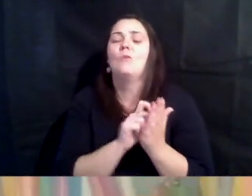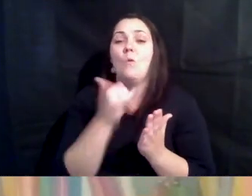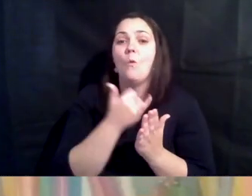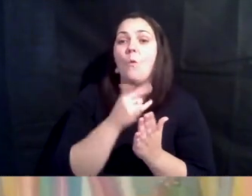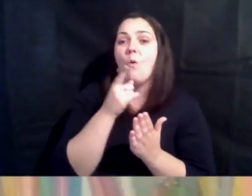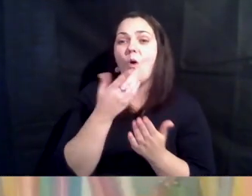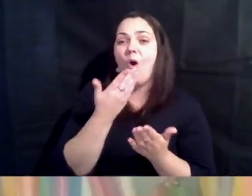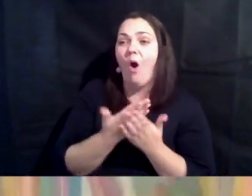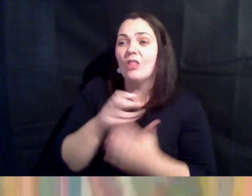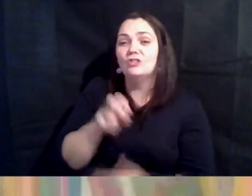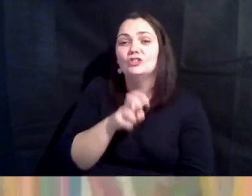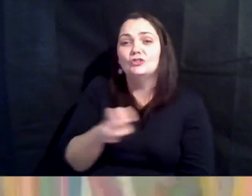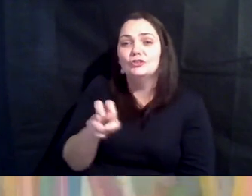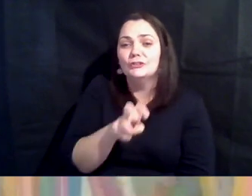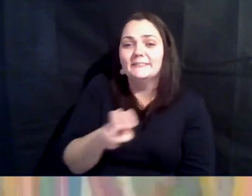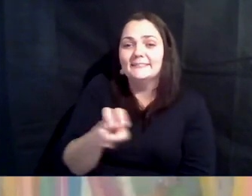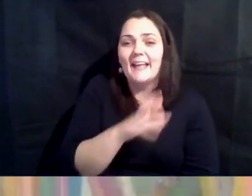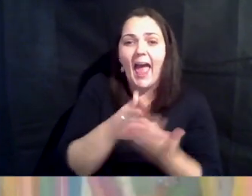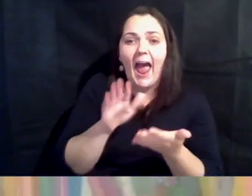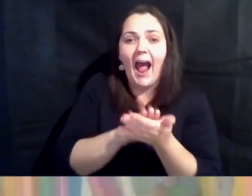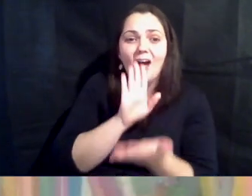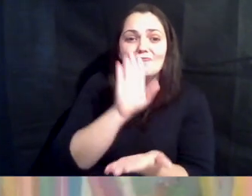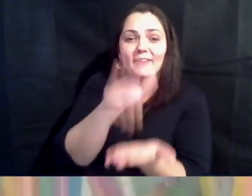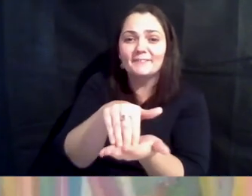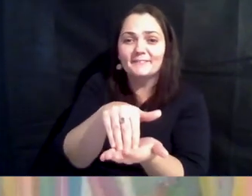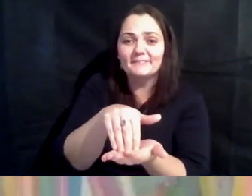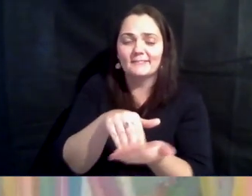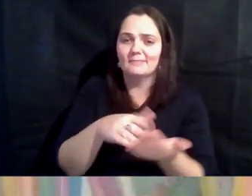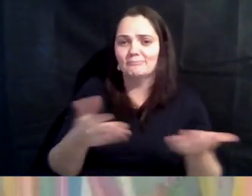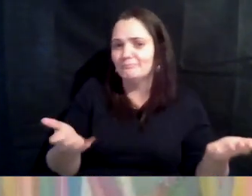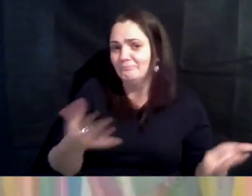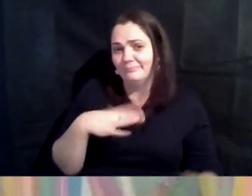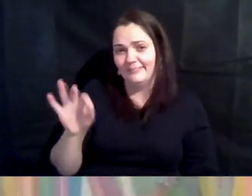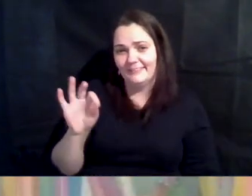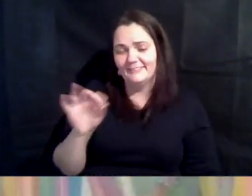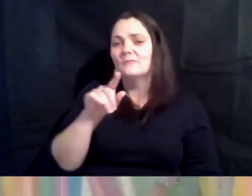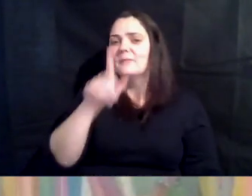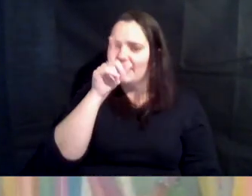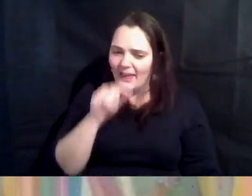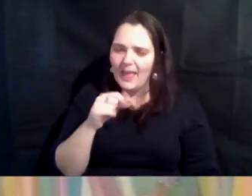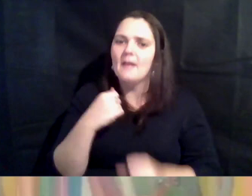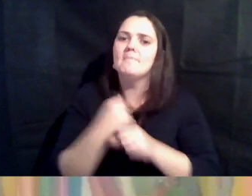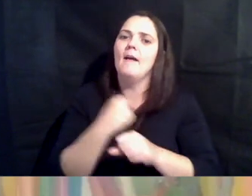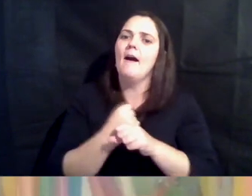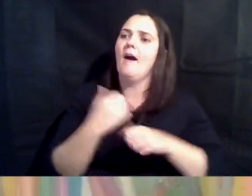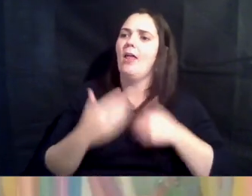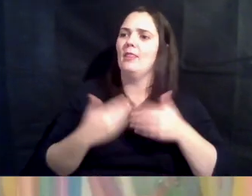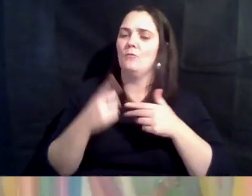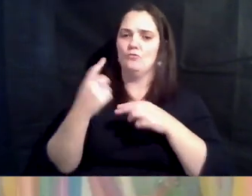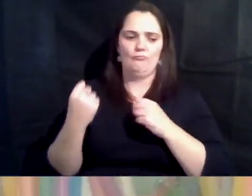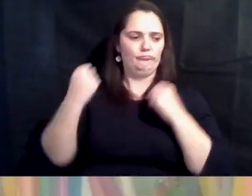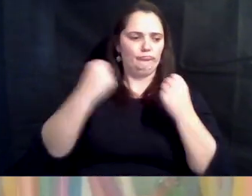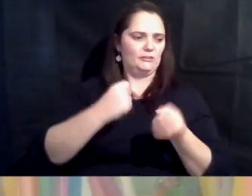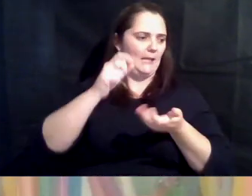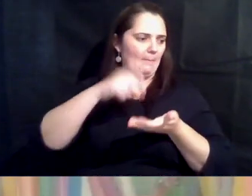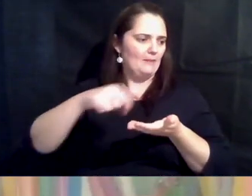to wherever you're going. I think that making it before you go is a good idea, even though you absolutely could make it while you were there if you take your kit and